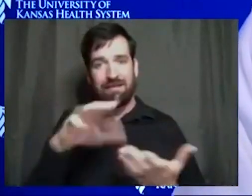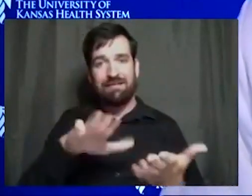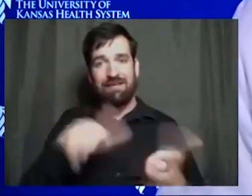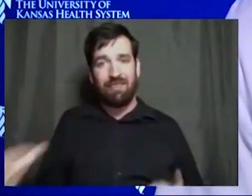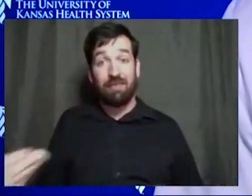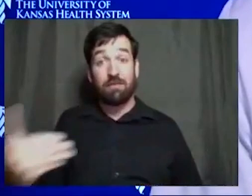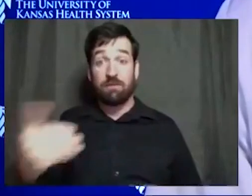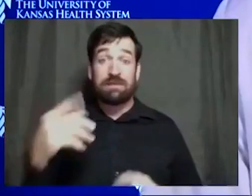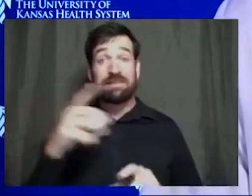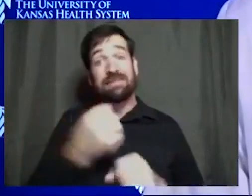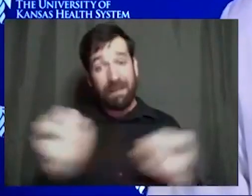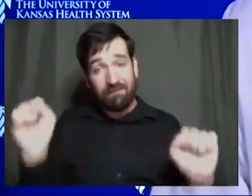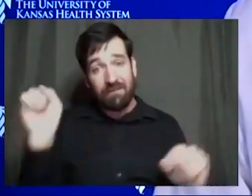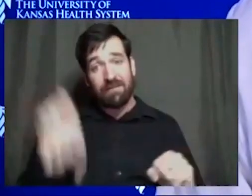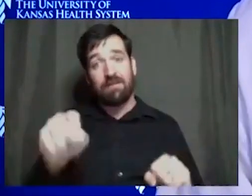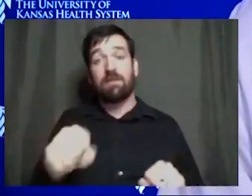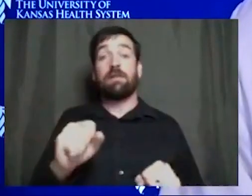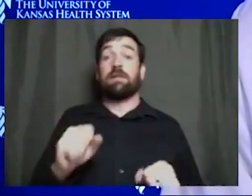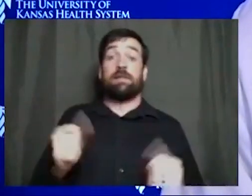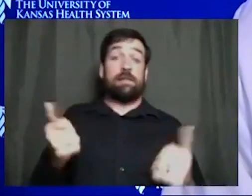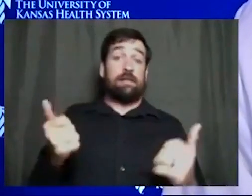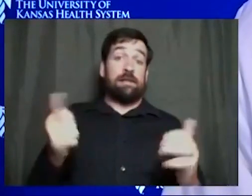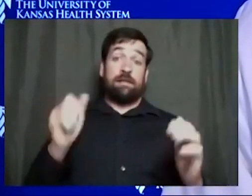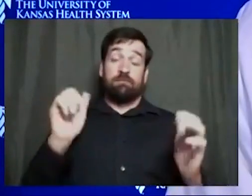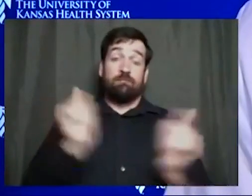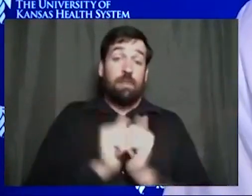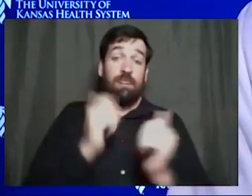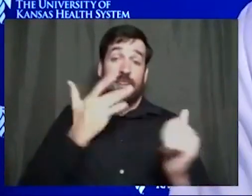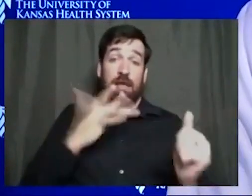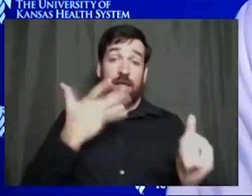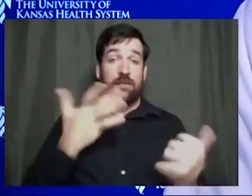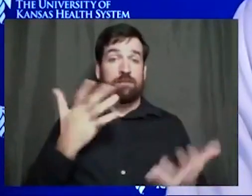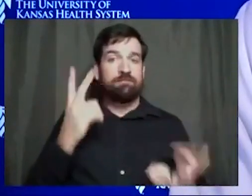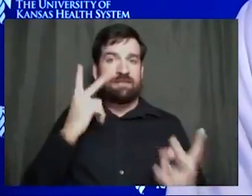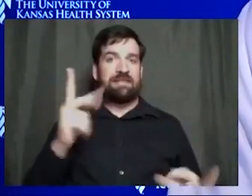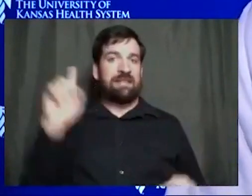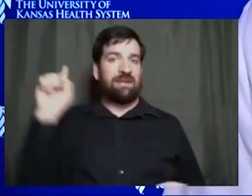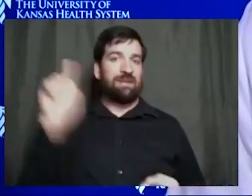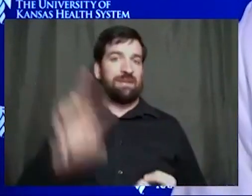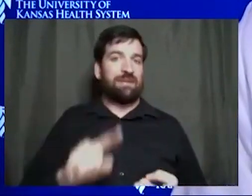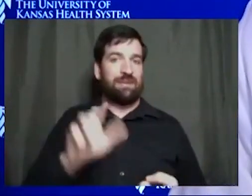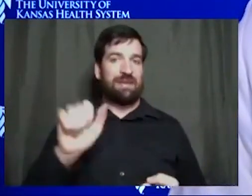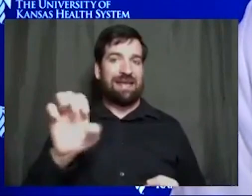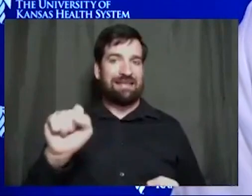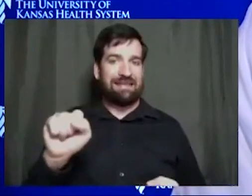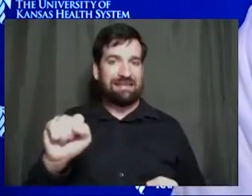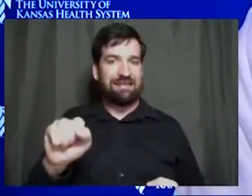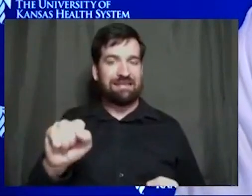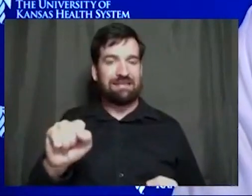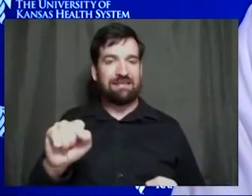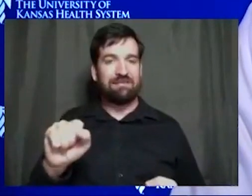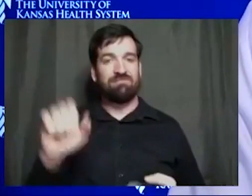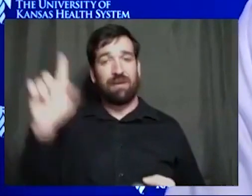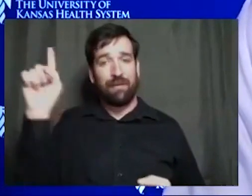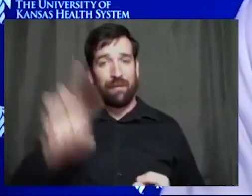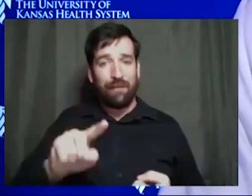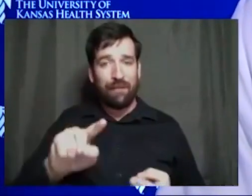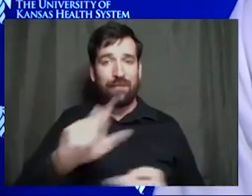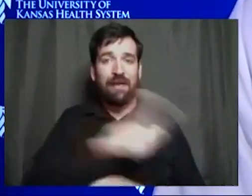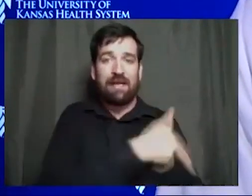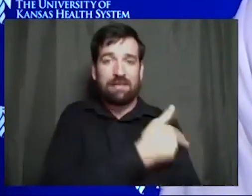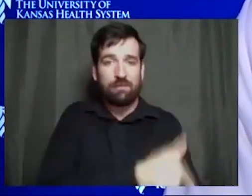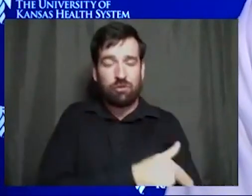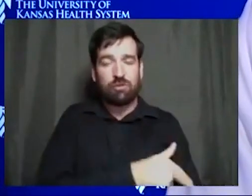we can start to see decrease in cases and hence decrease in hospitalizations moving forward in our